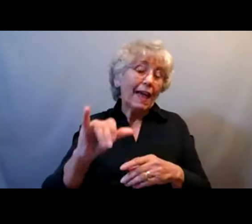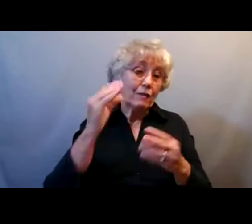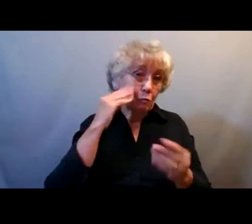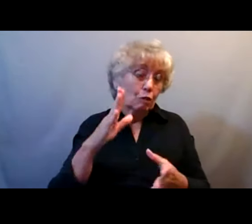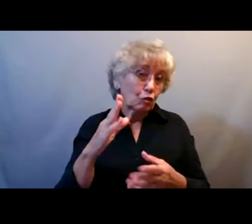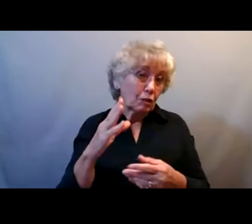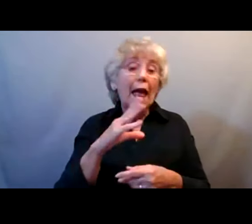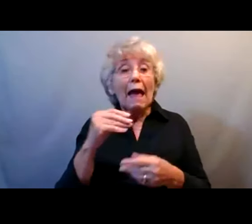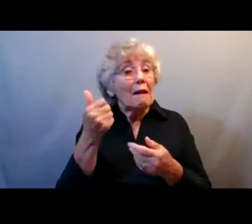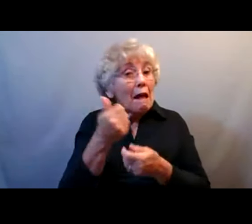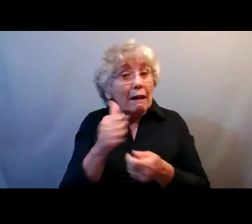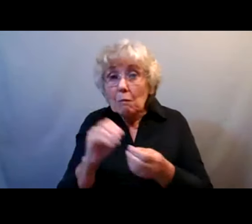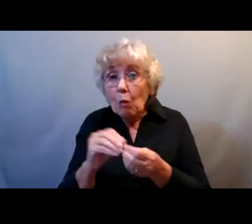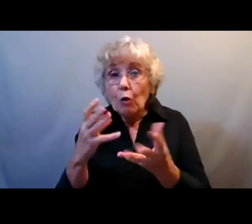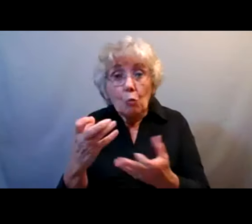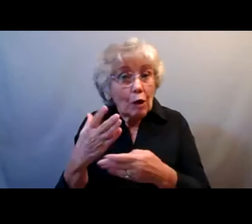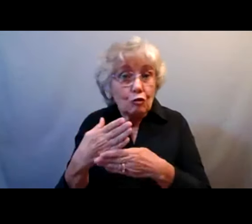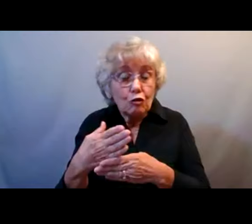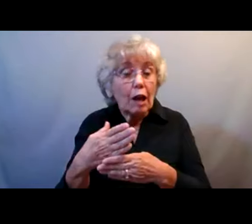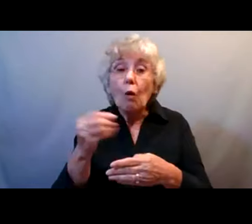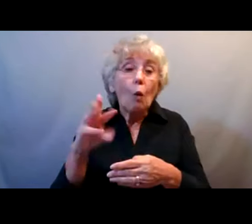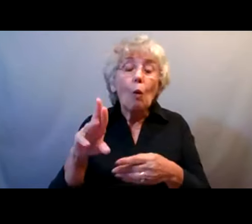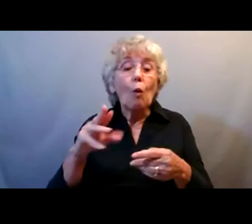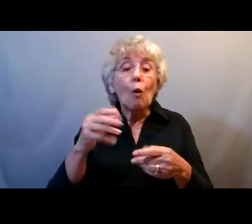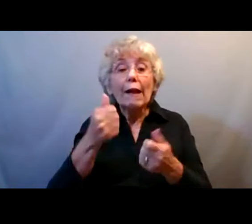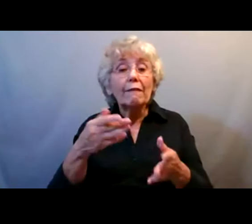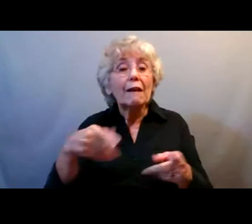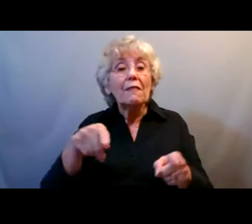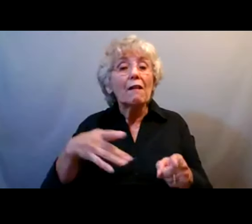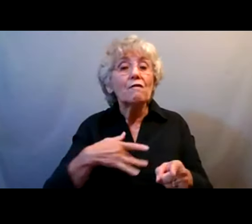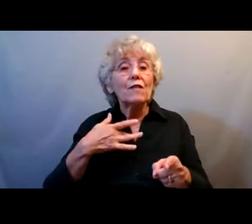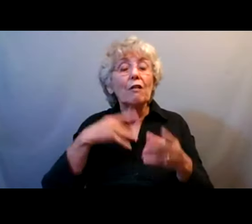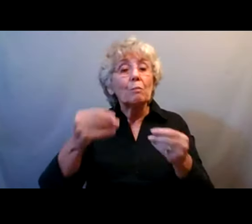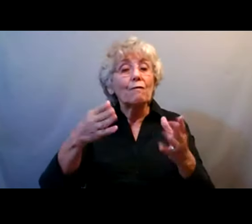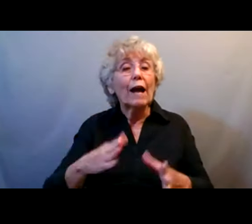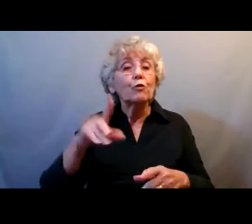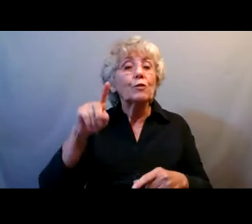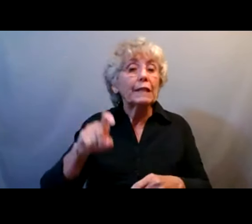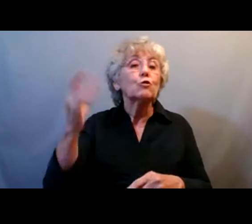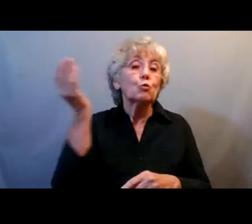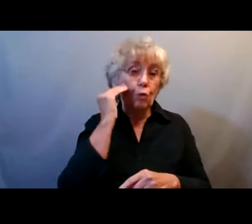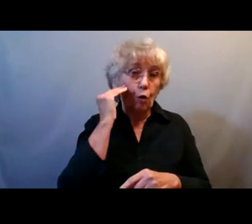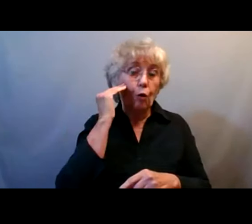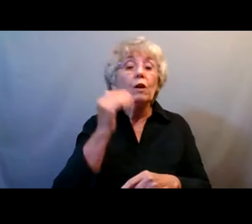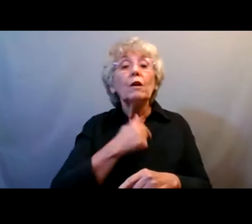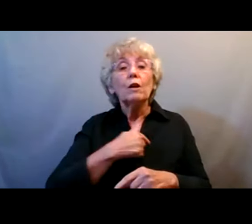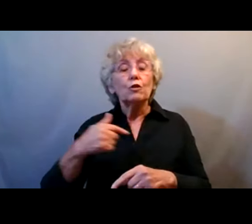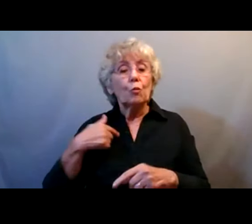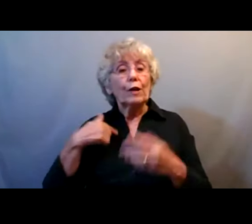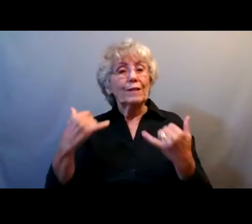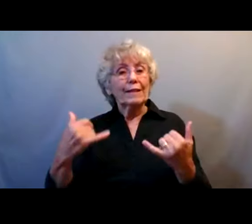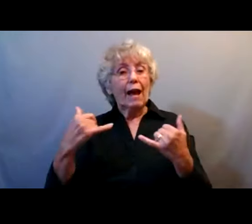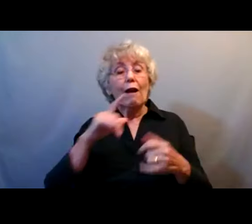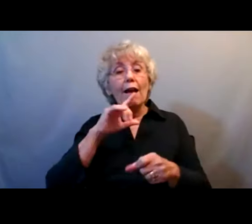that they would like to share or that they feel the provider needs to know? And so we're right now